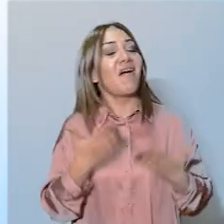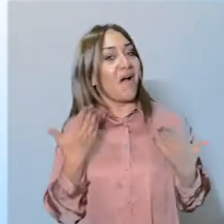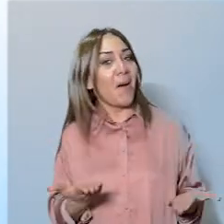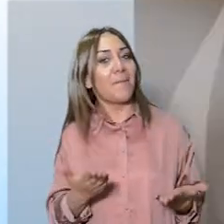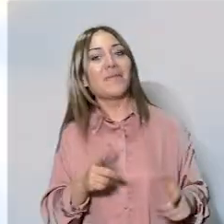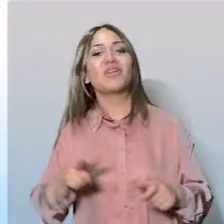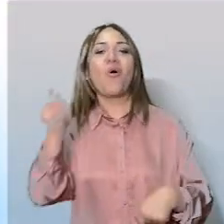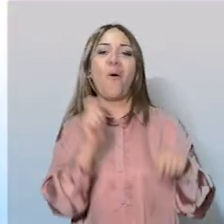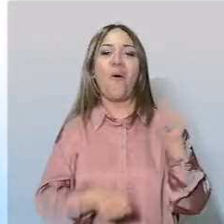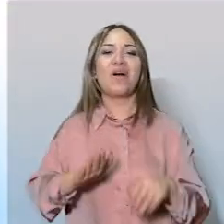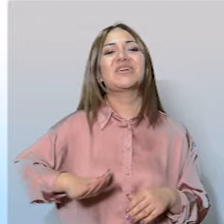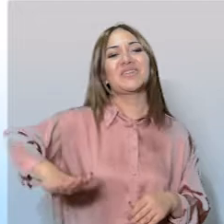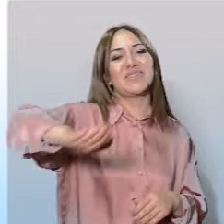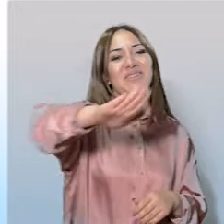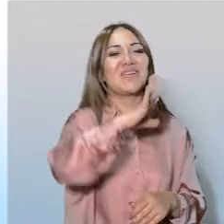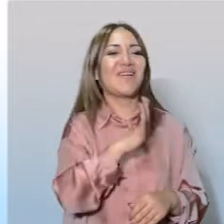Or on flying rocks.